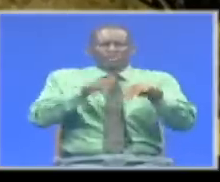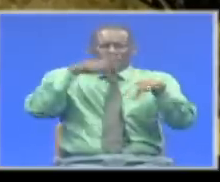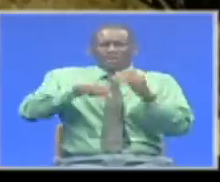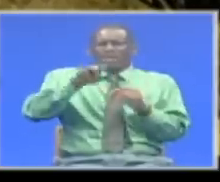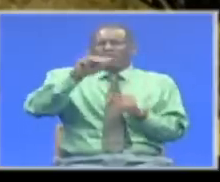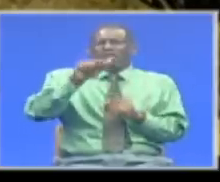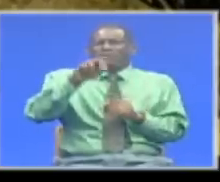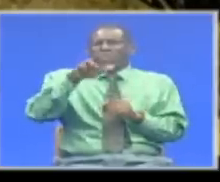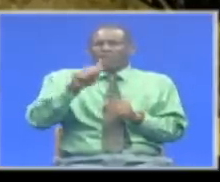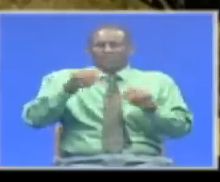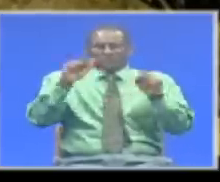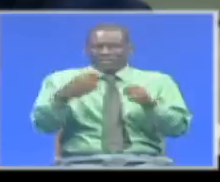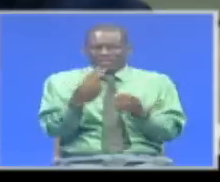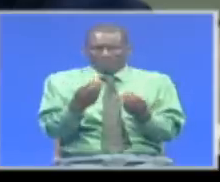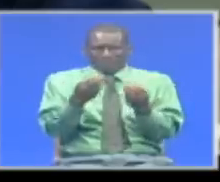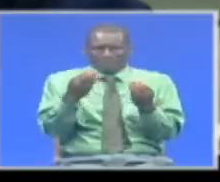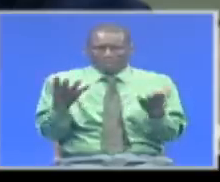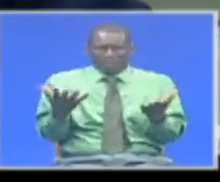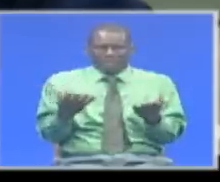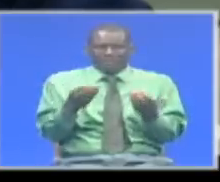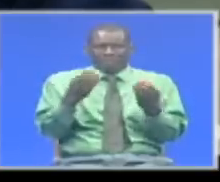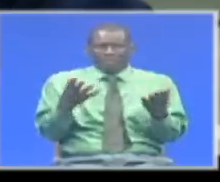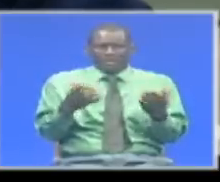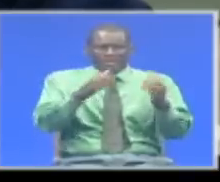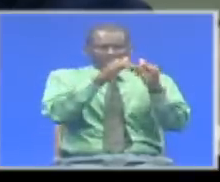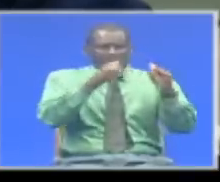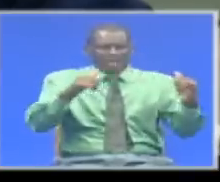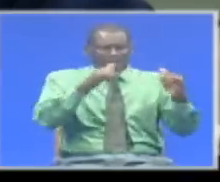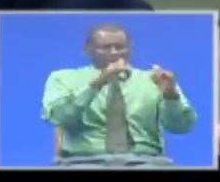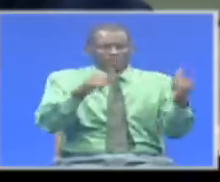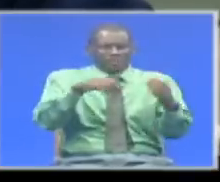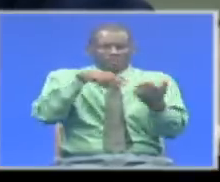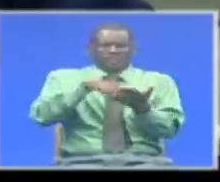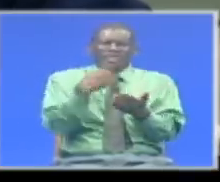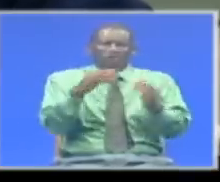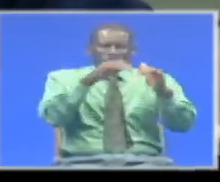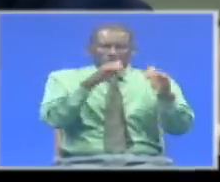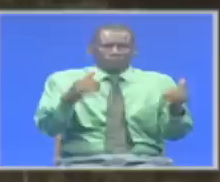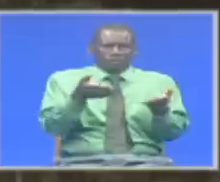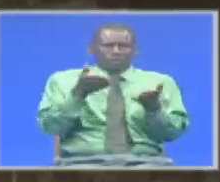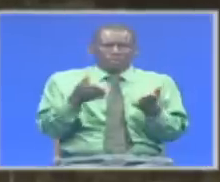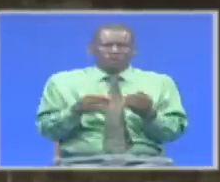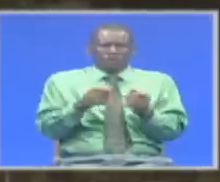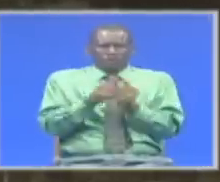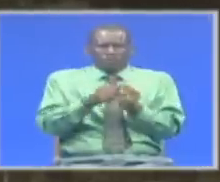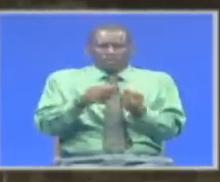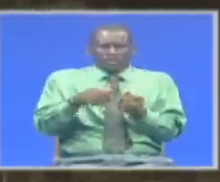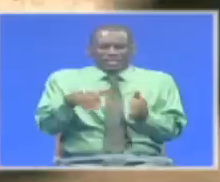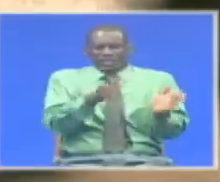you can see many, many, many camps, these standard camps. And again, I think they have a problem. They